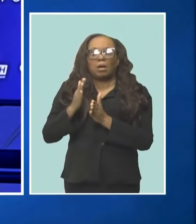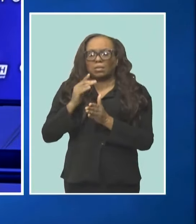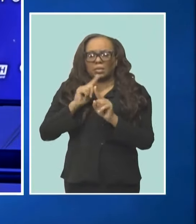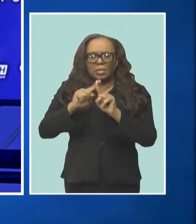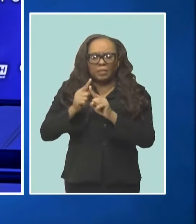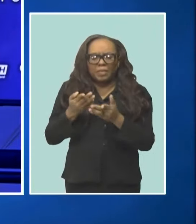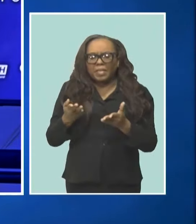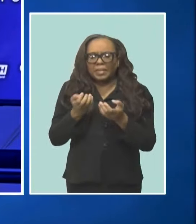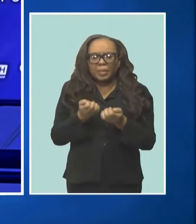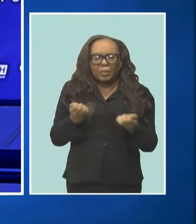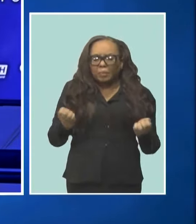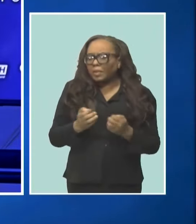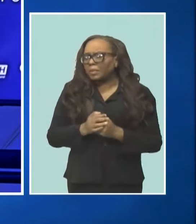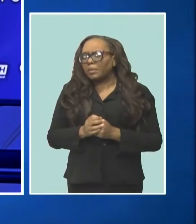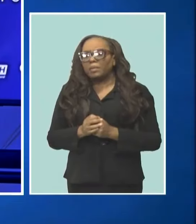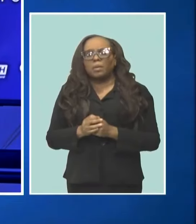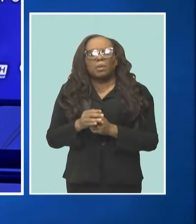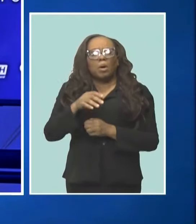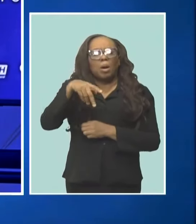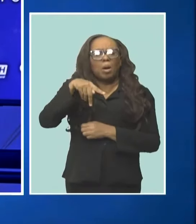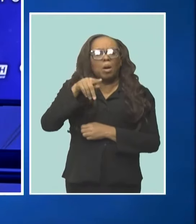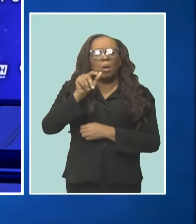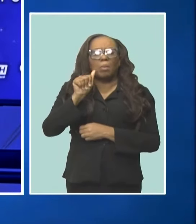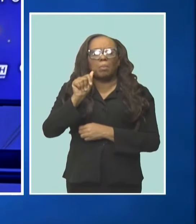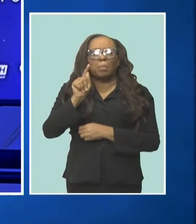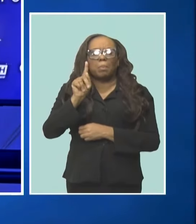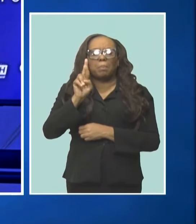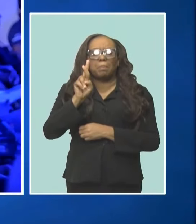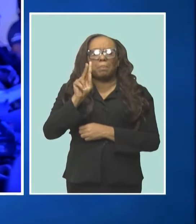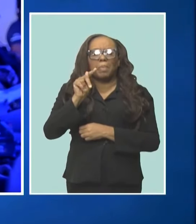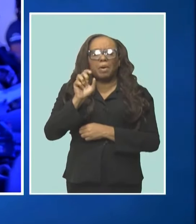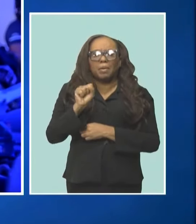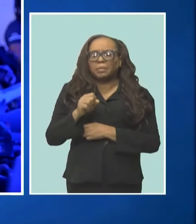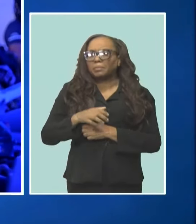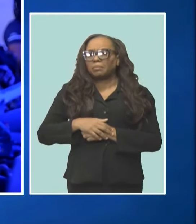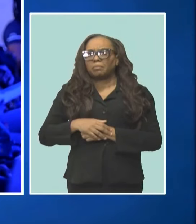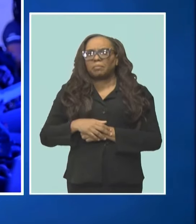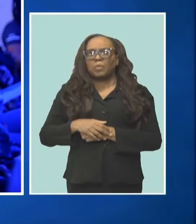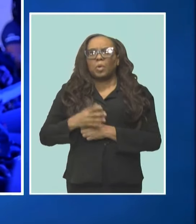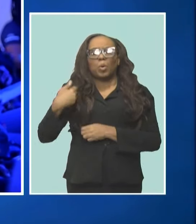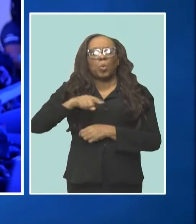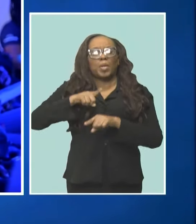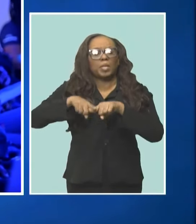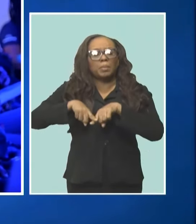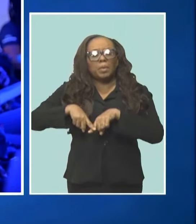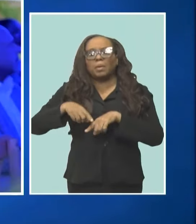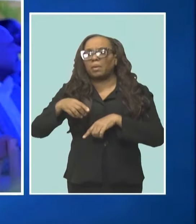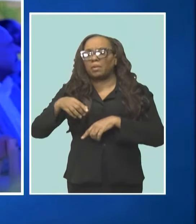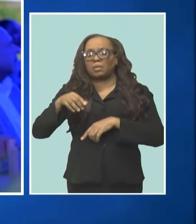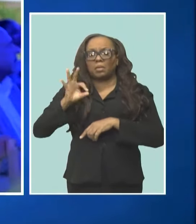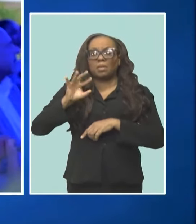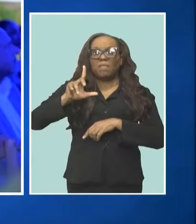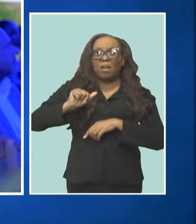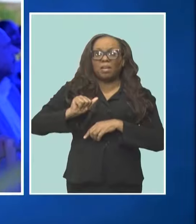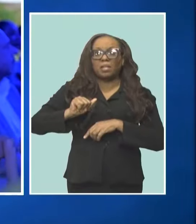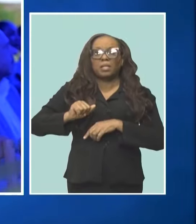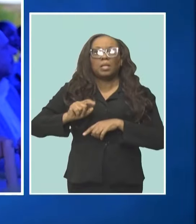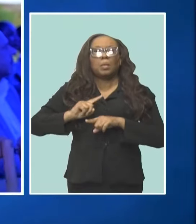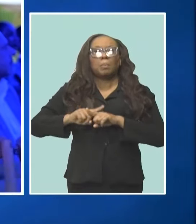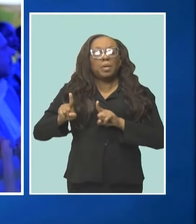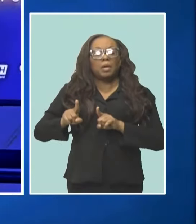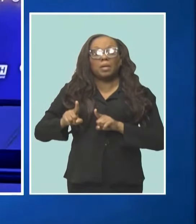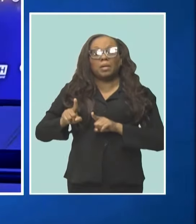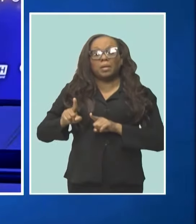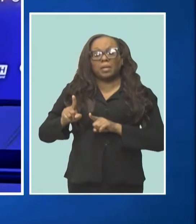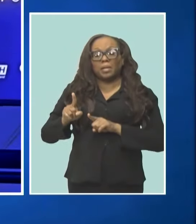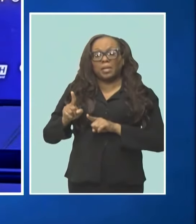equipment, spare parts, all kinds of things. And that to have this disrupted purely because of